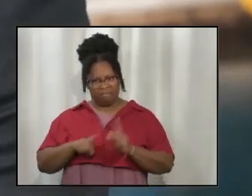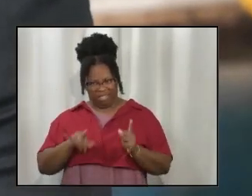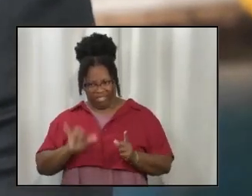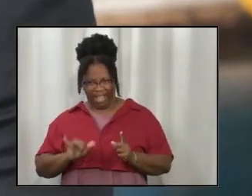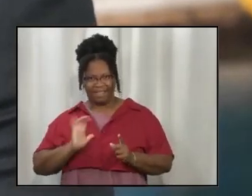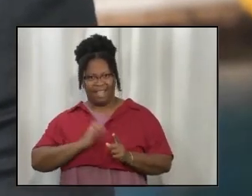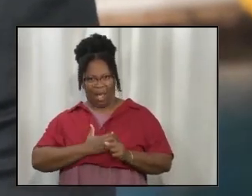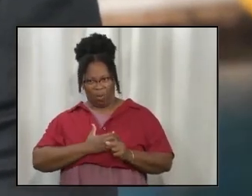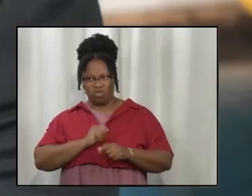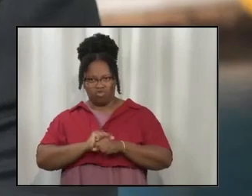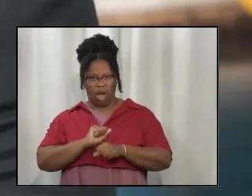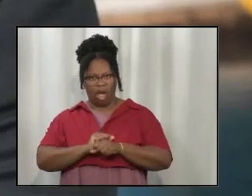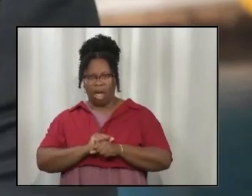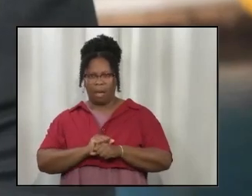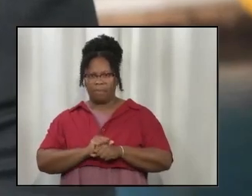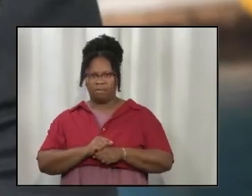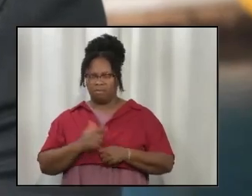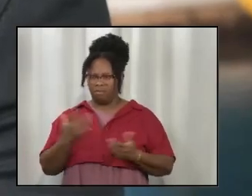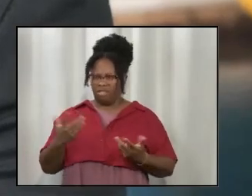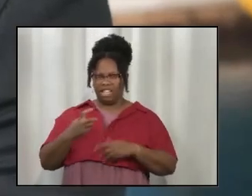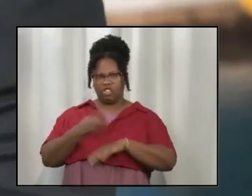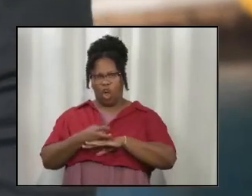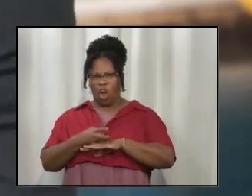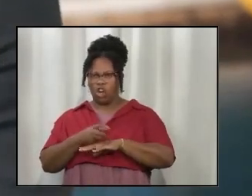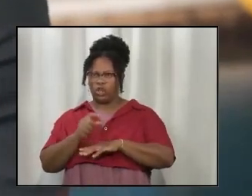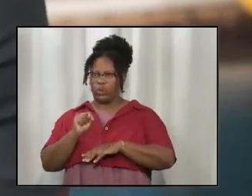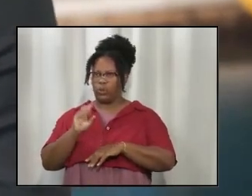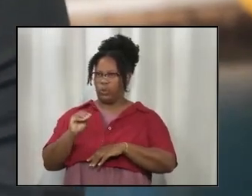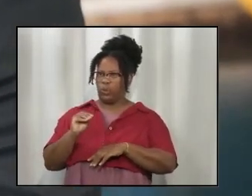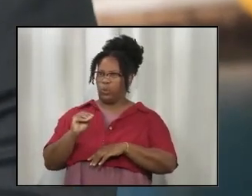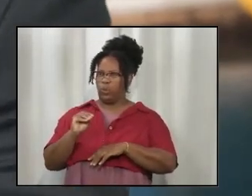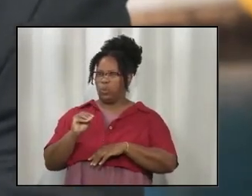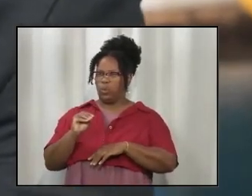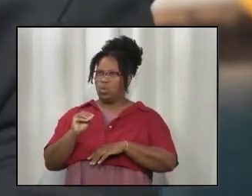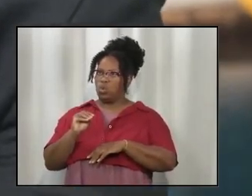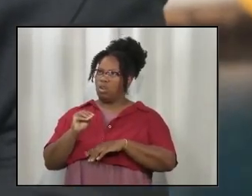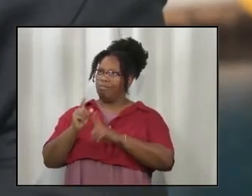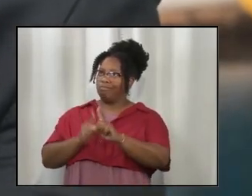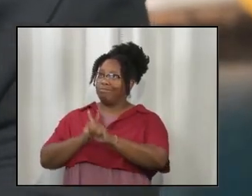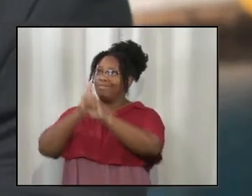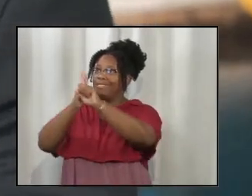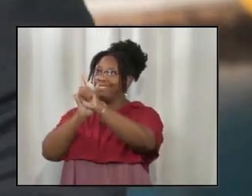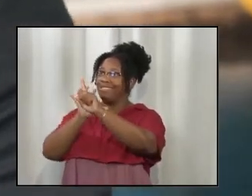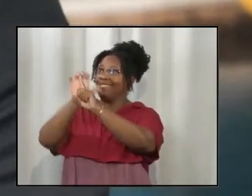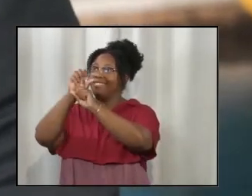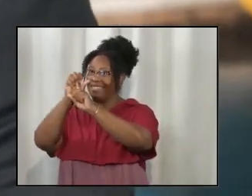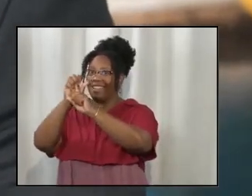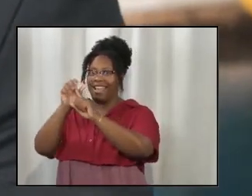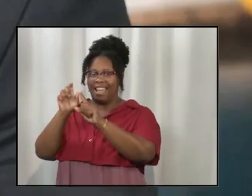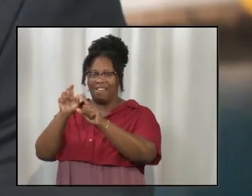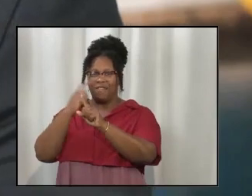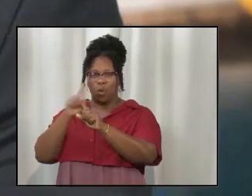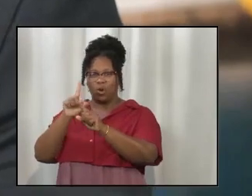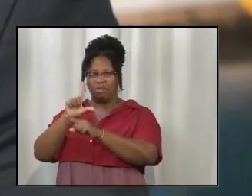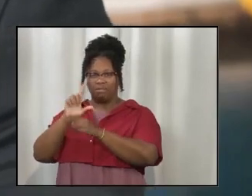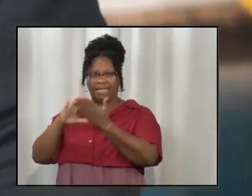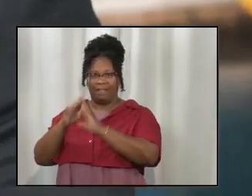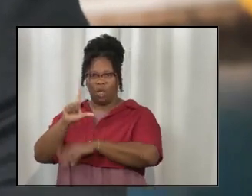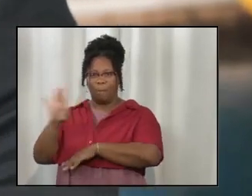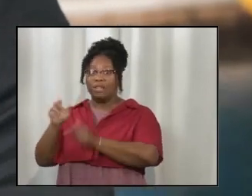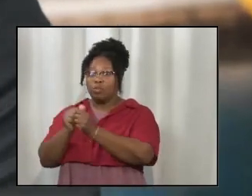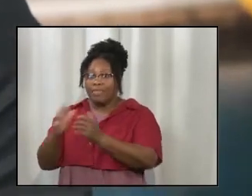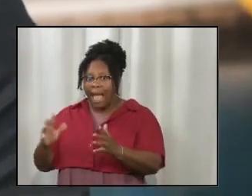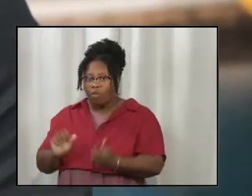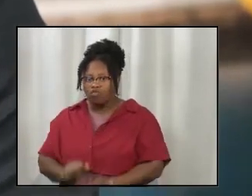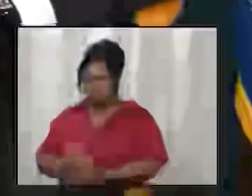to aspire to some of your goals as a city if you can't address this issue of homelessness, and it has a